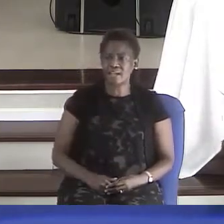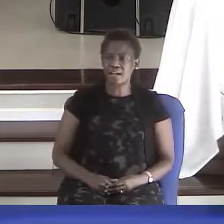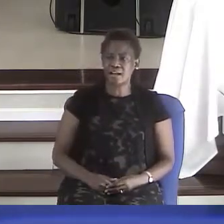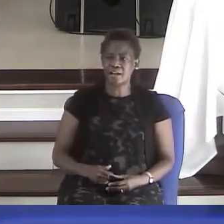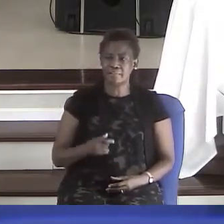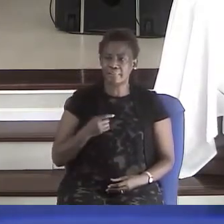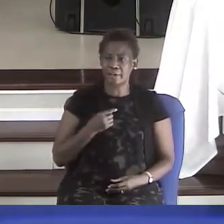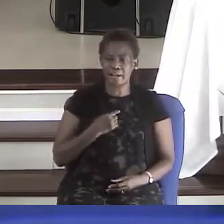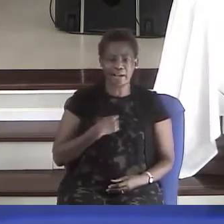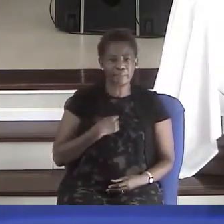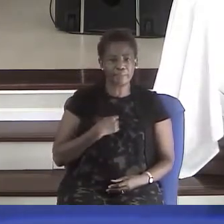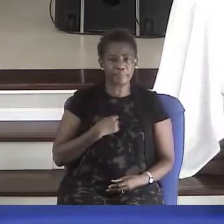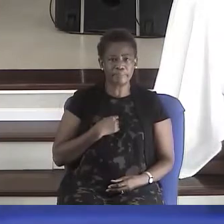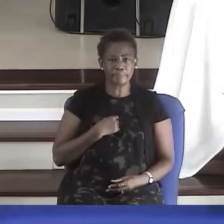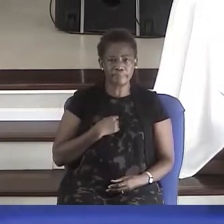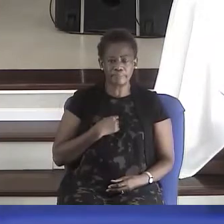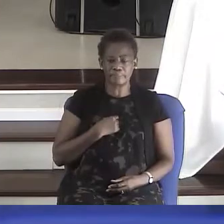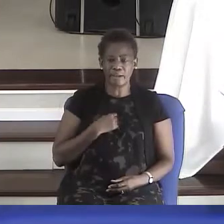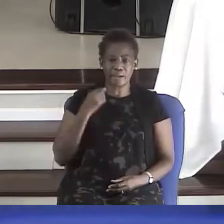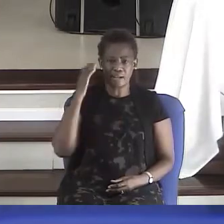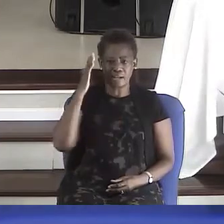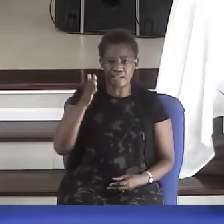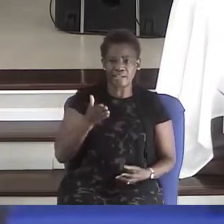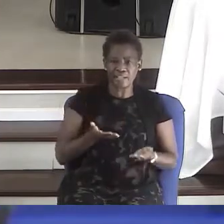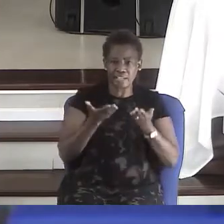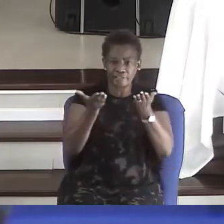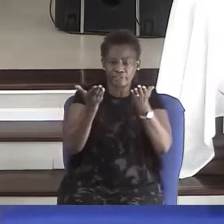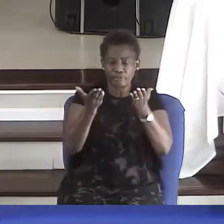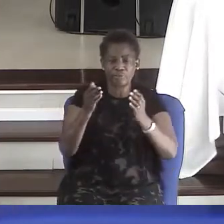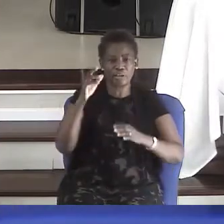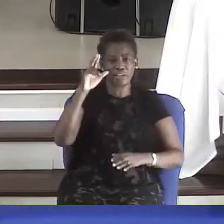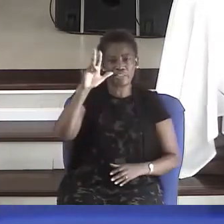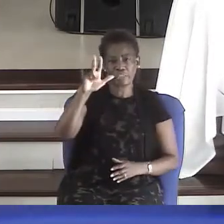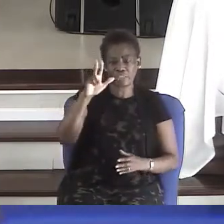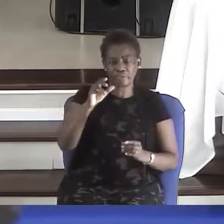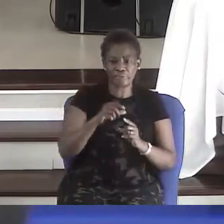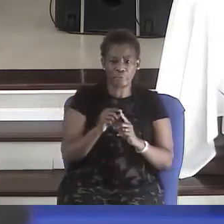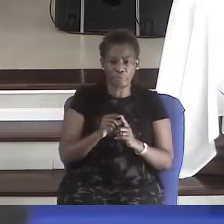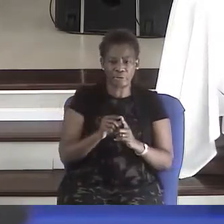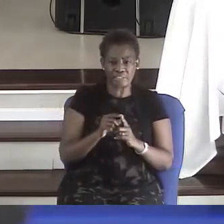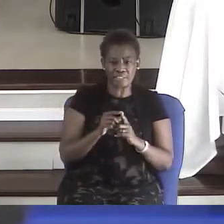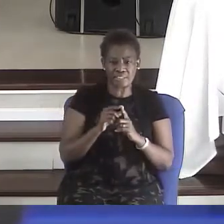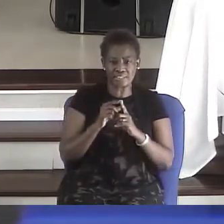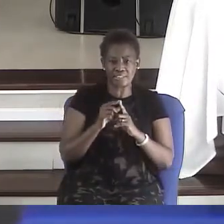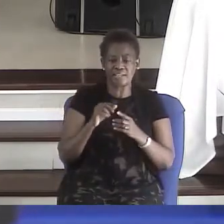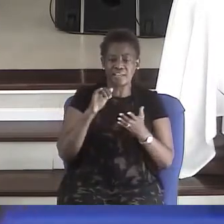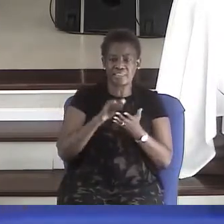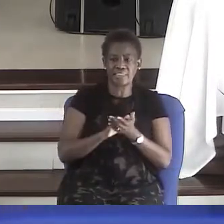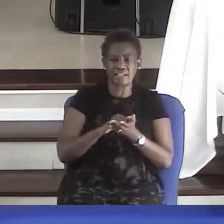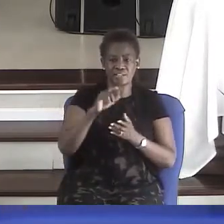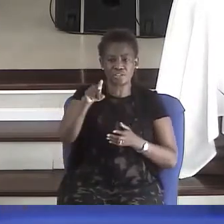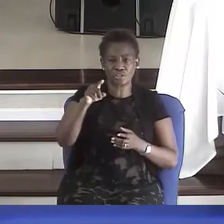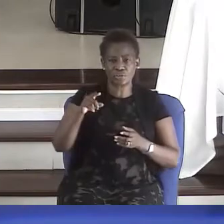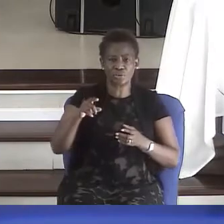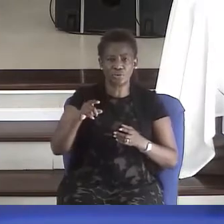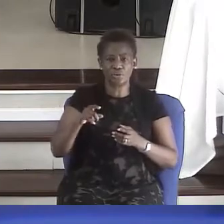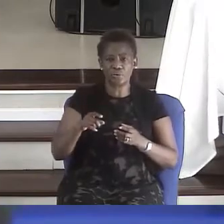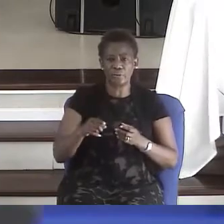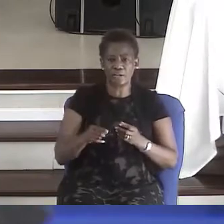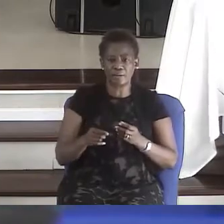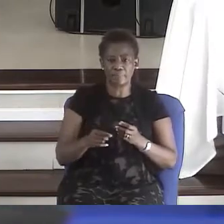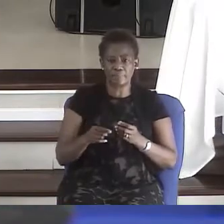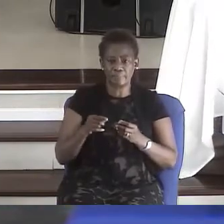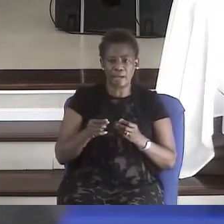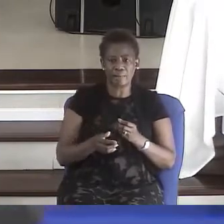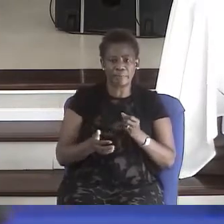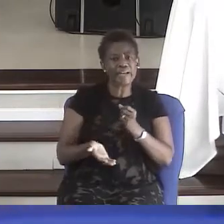three words that you can hold to help you to remember. The word rejoice.